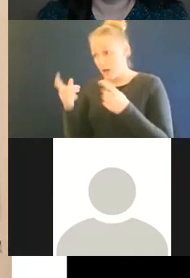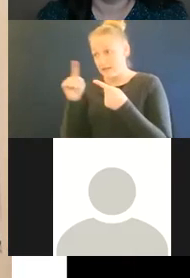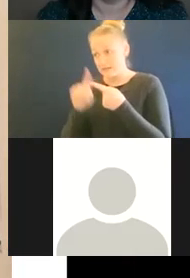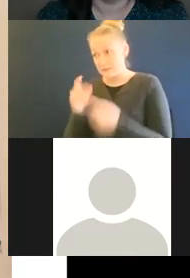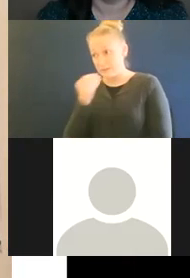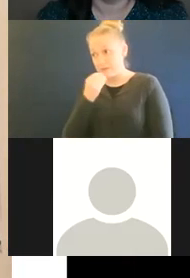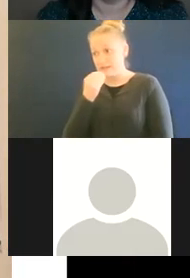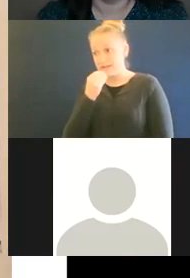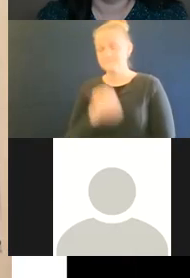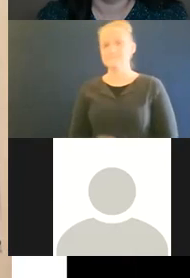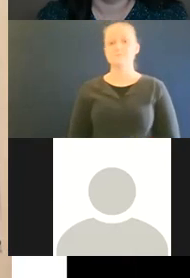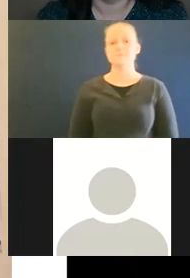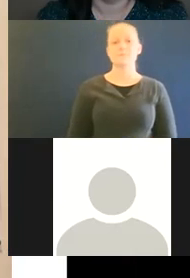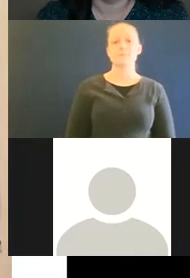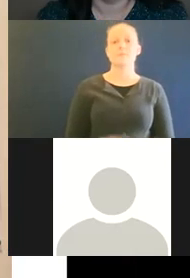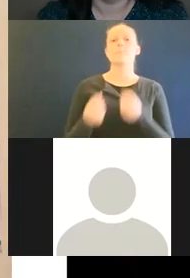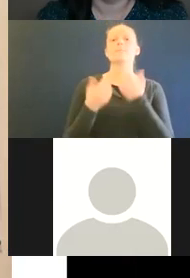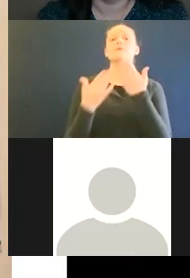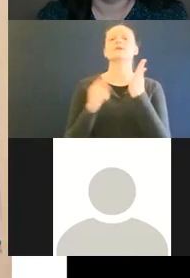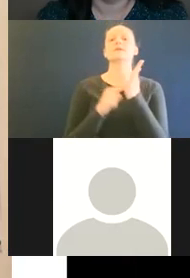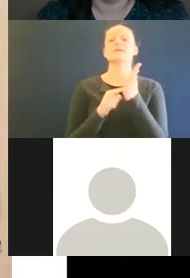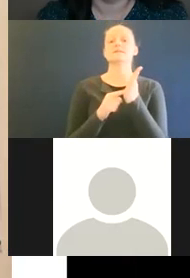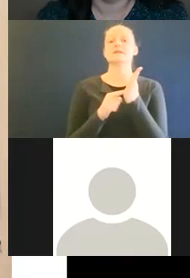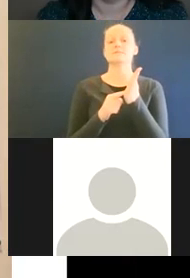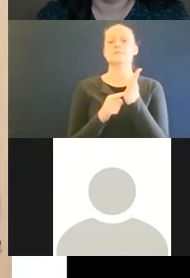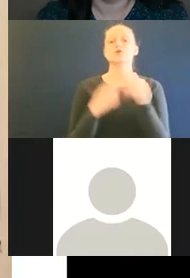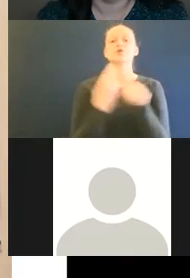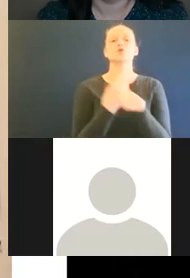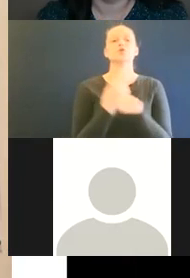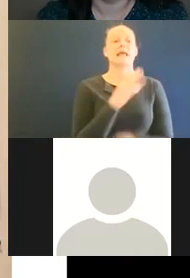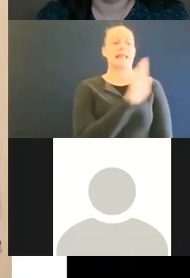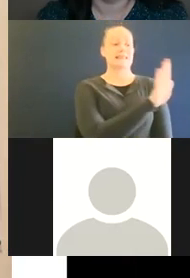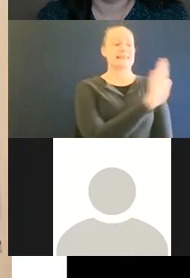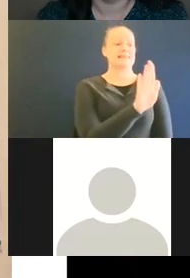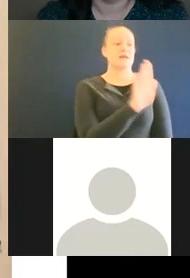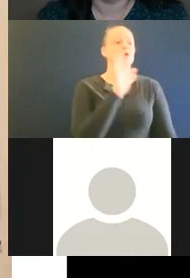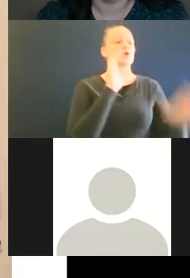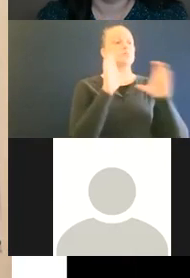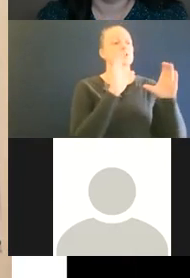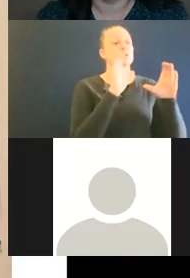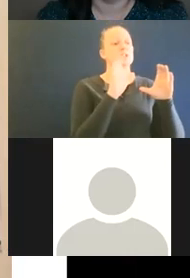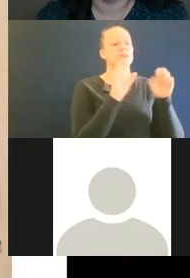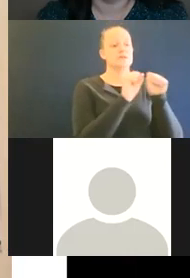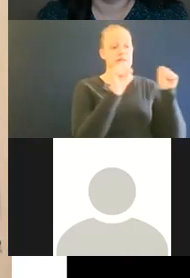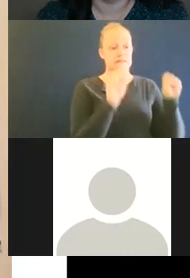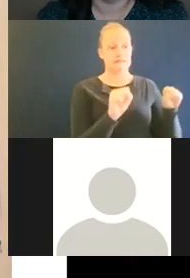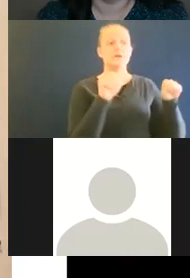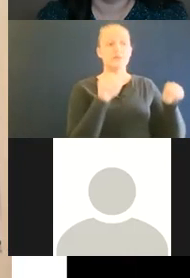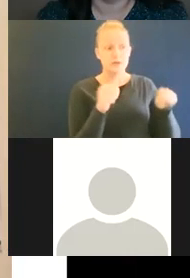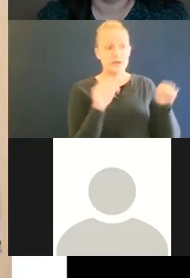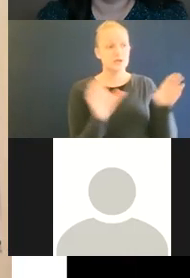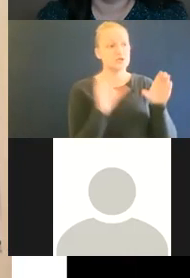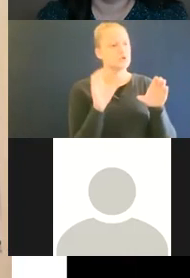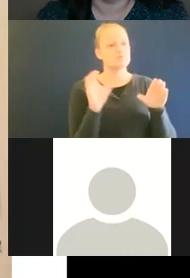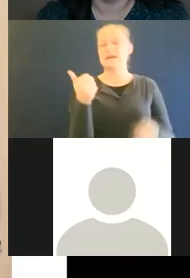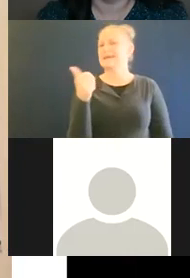Providing examples of your language on their communication system can be done anywhere at any time during